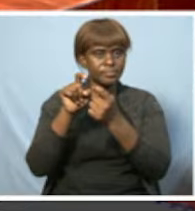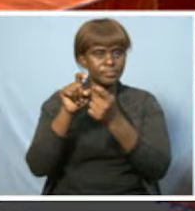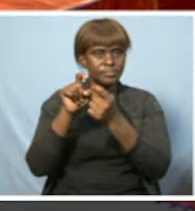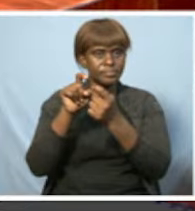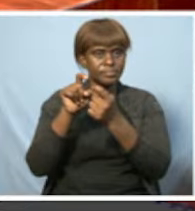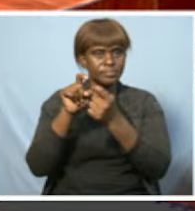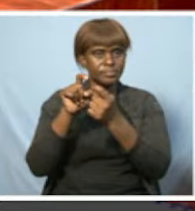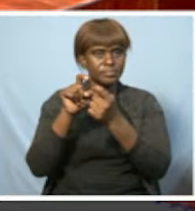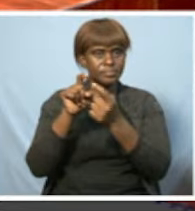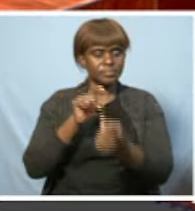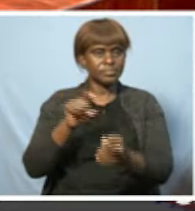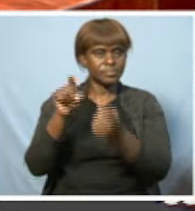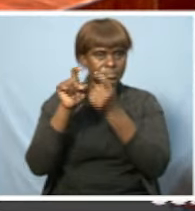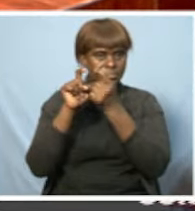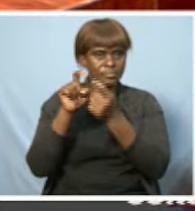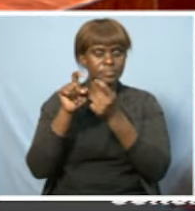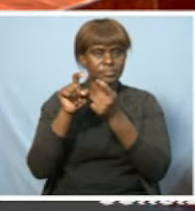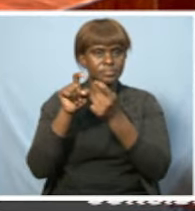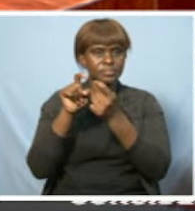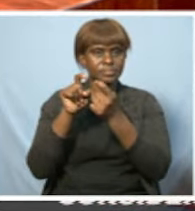that I'm seeing.